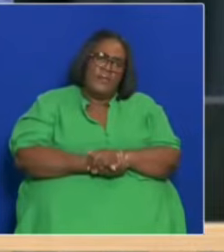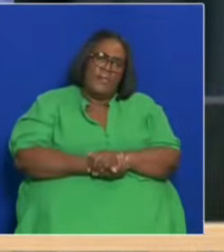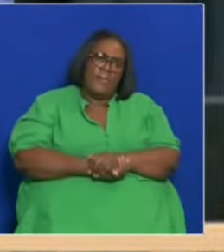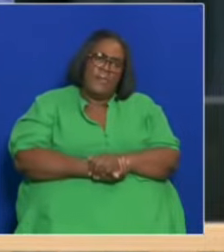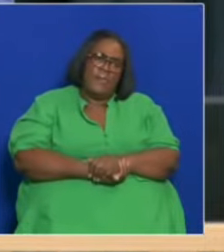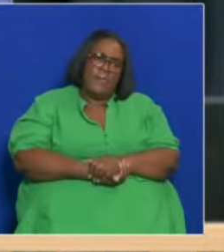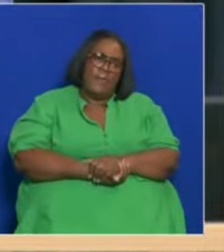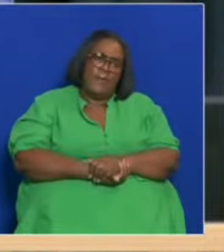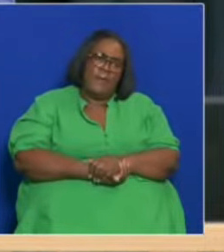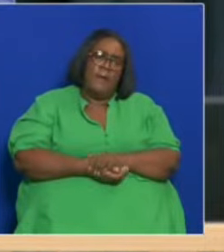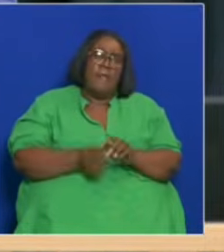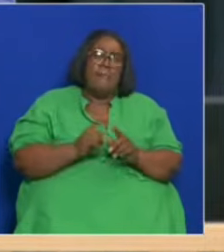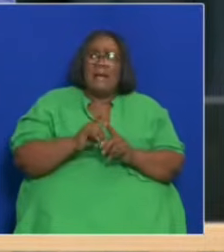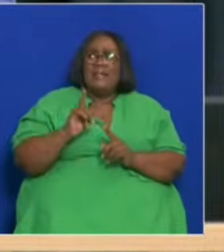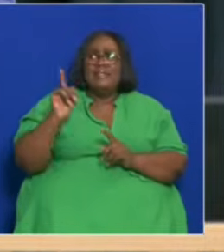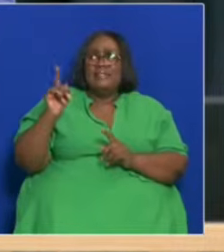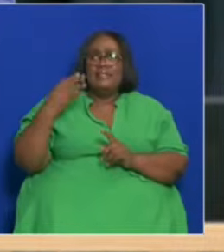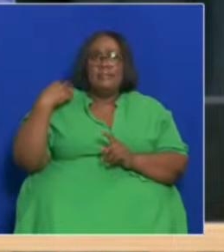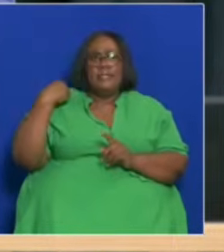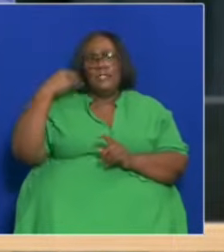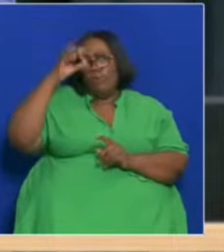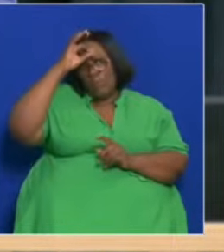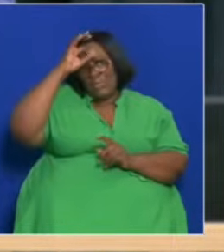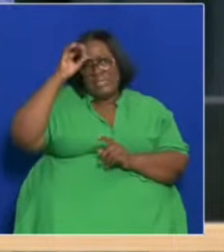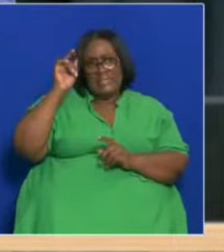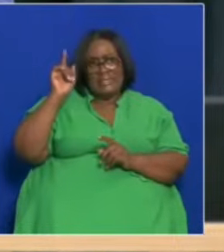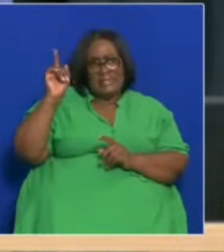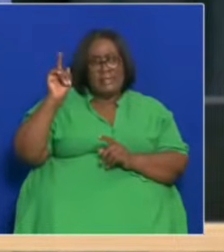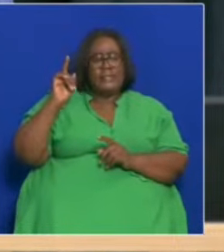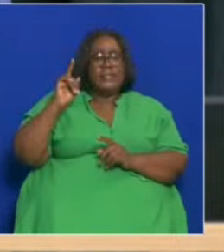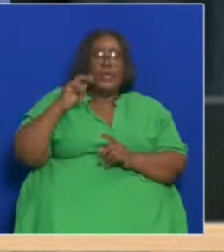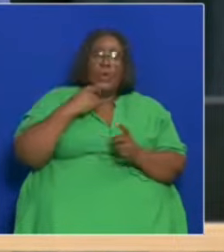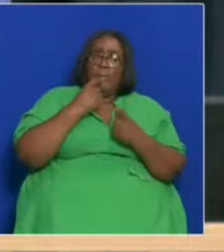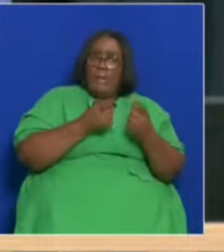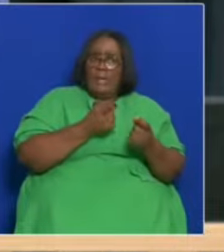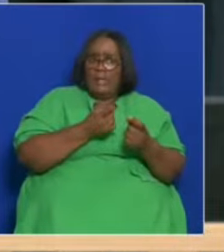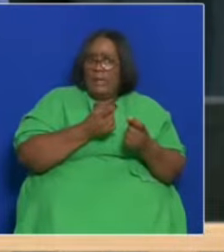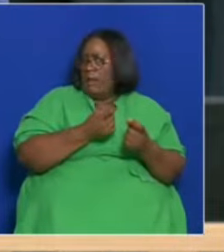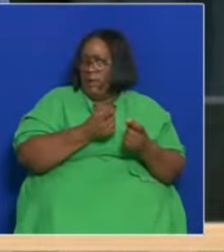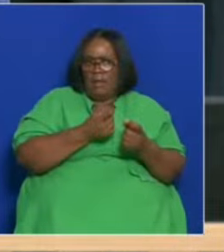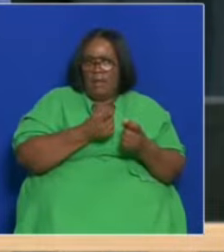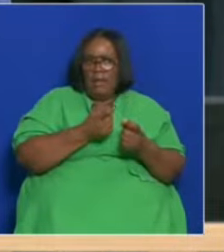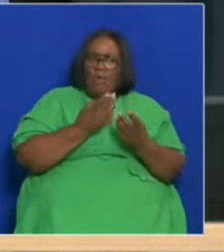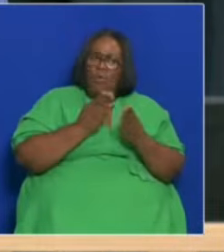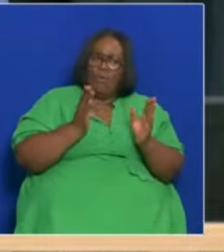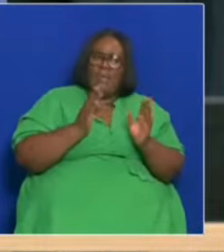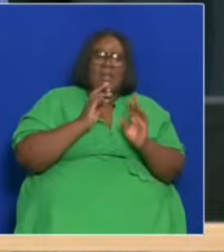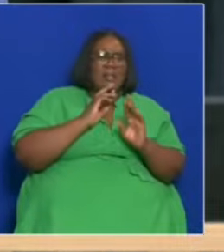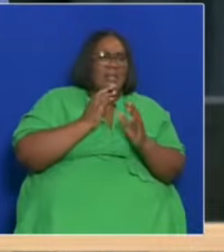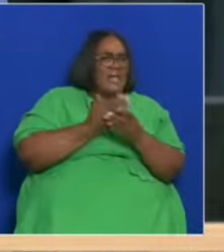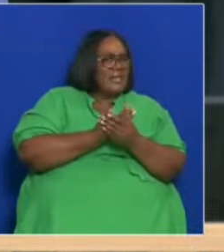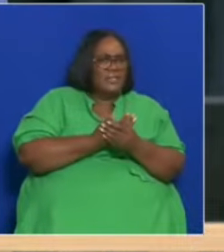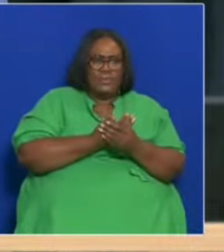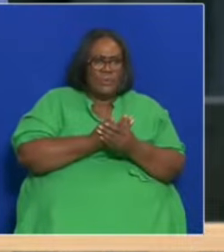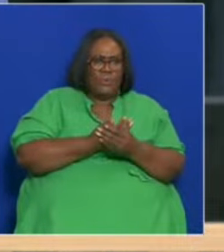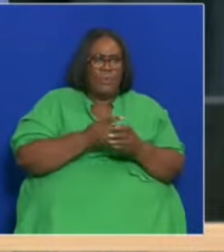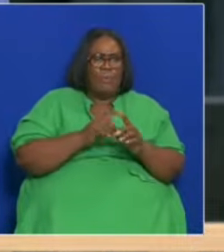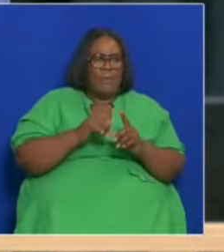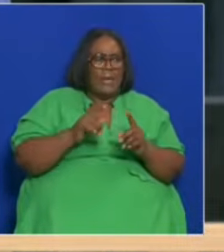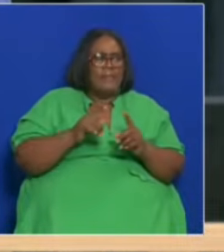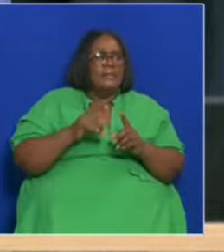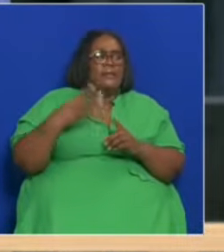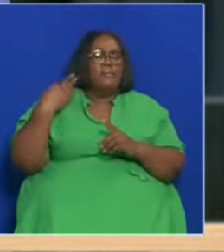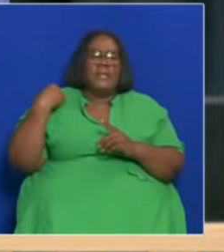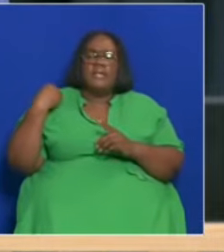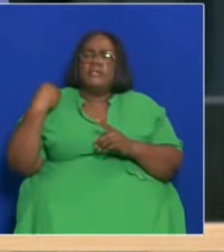complainant? The complainant is Mr. Adams. So why does IDEC report to the Minister of Police on ongoing